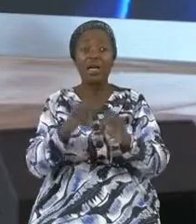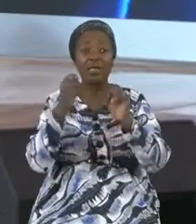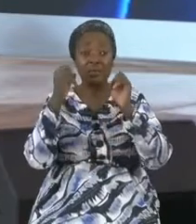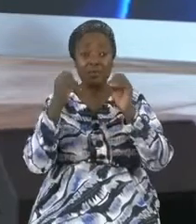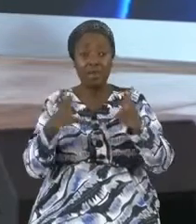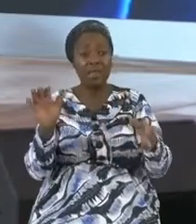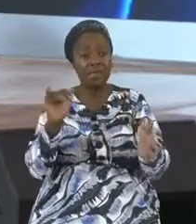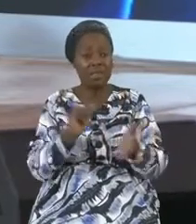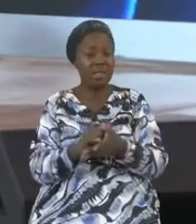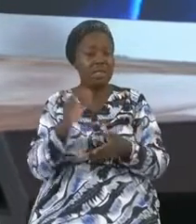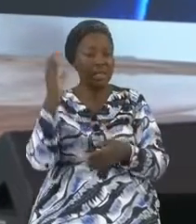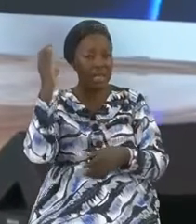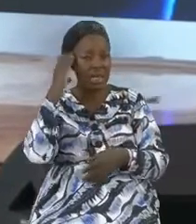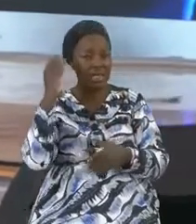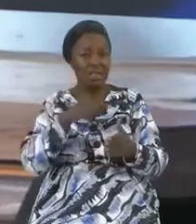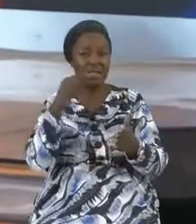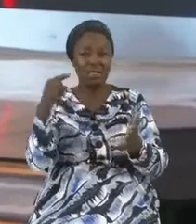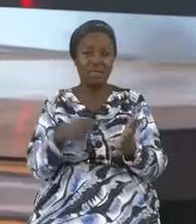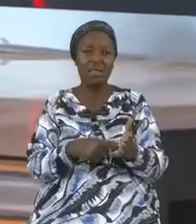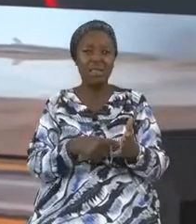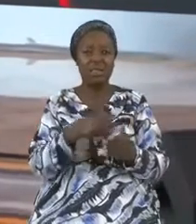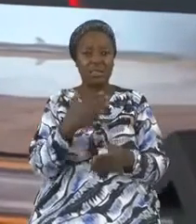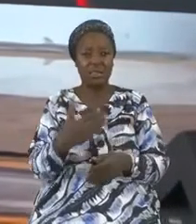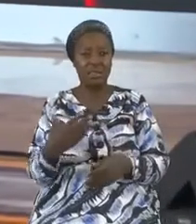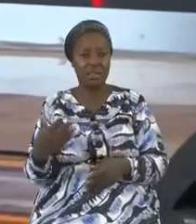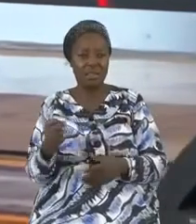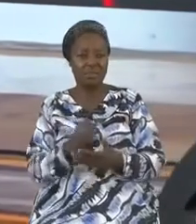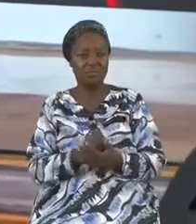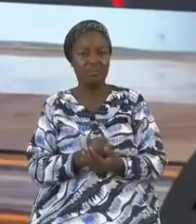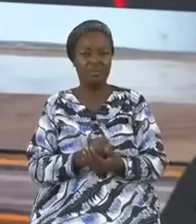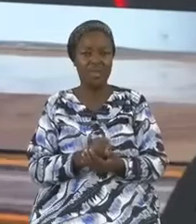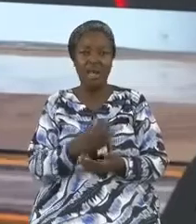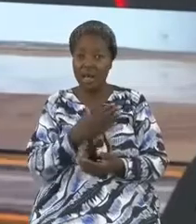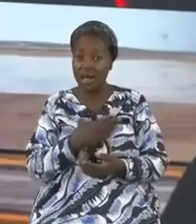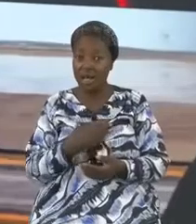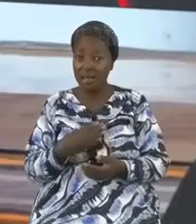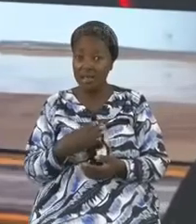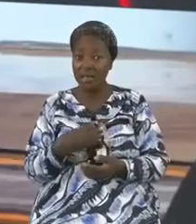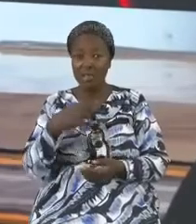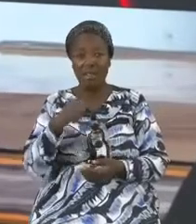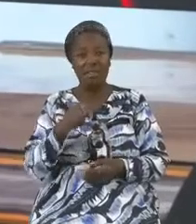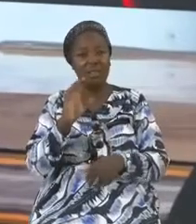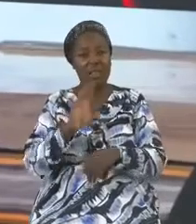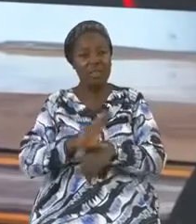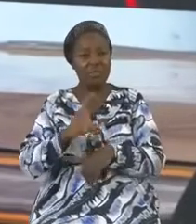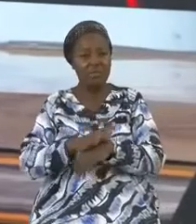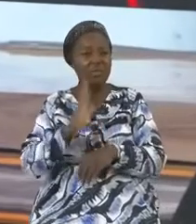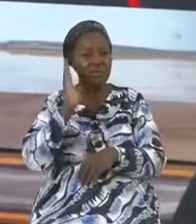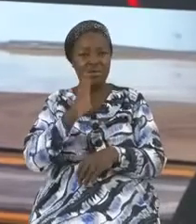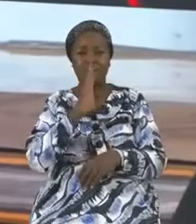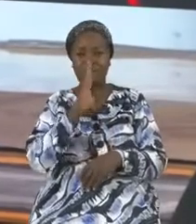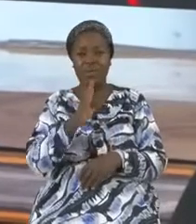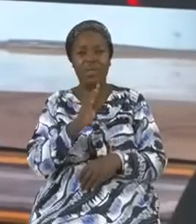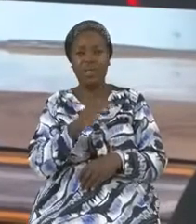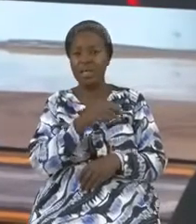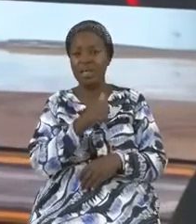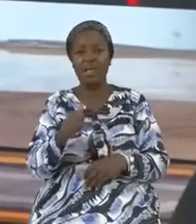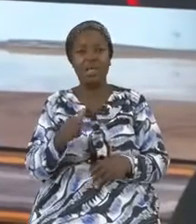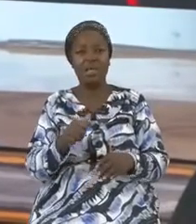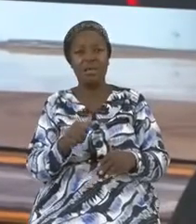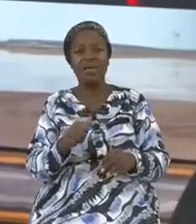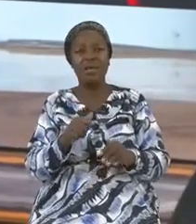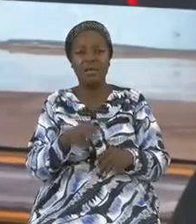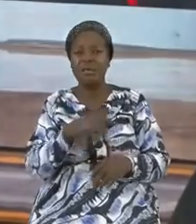as heard these things. And the church should be in fear